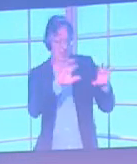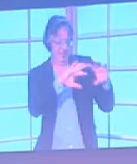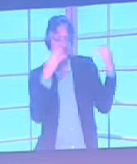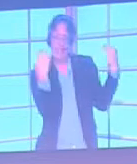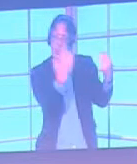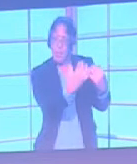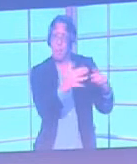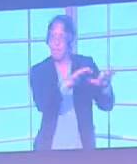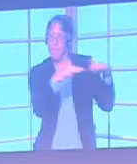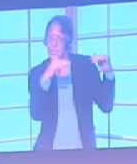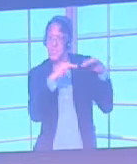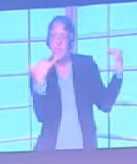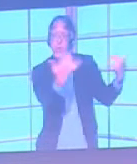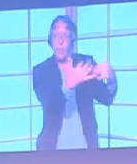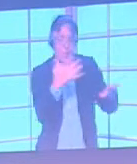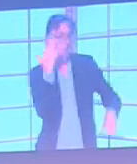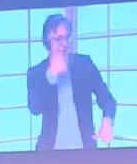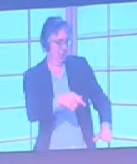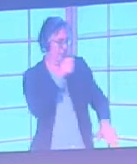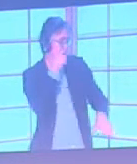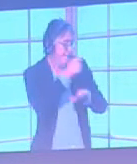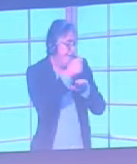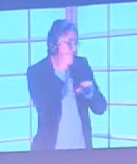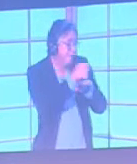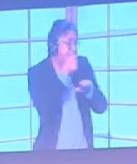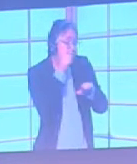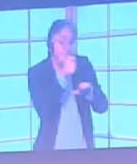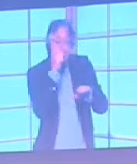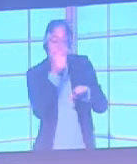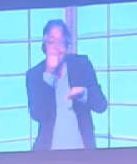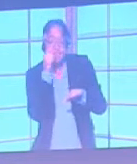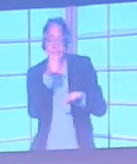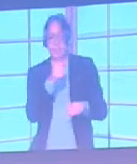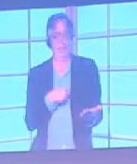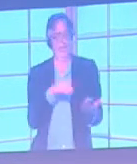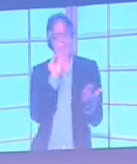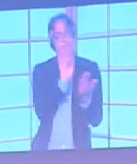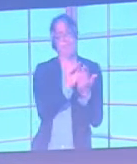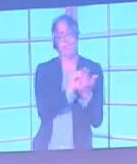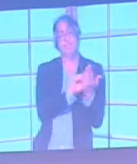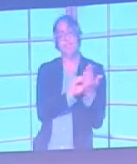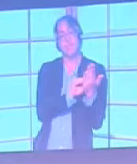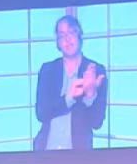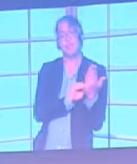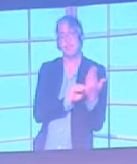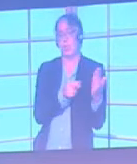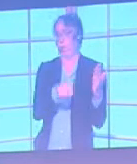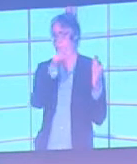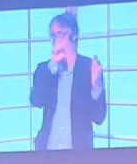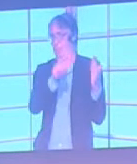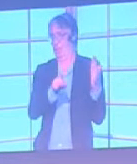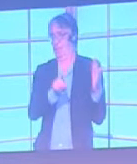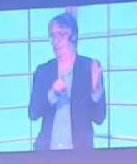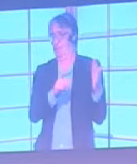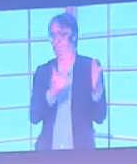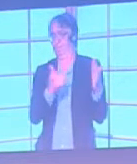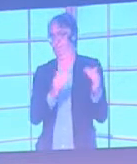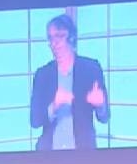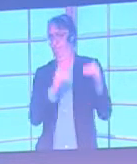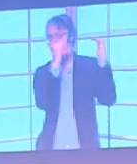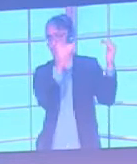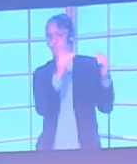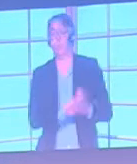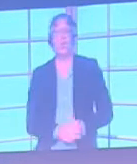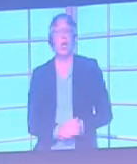to assess the existing facilities in order to then enhance them. So what is the outcome? Well,